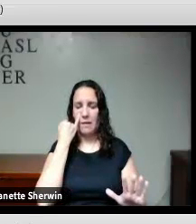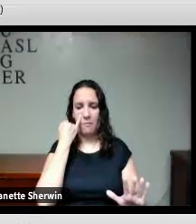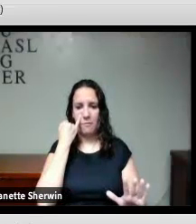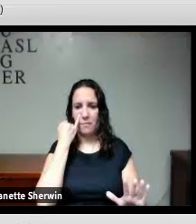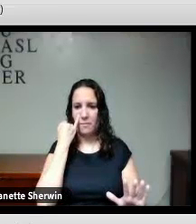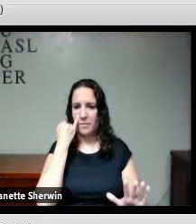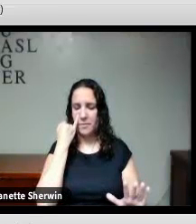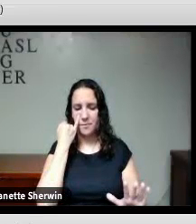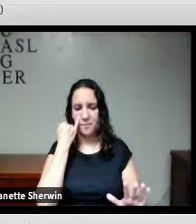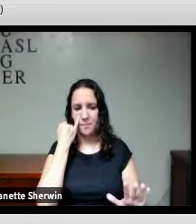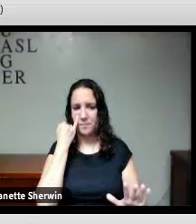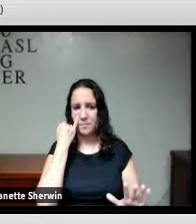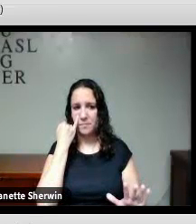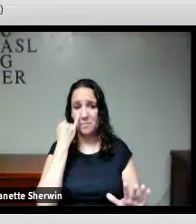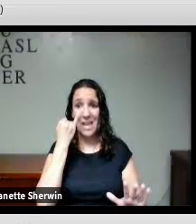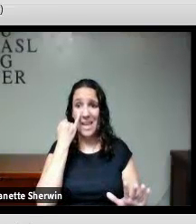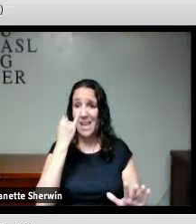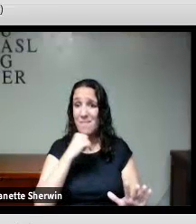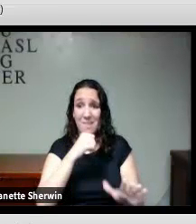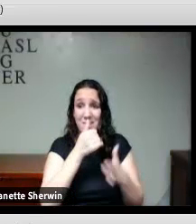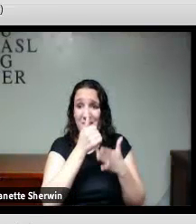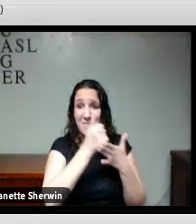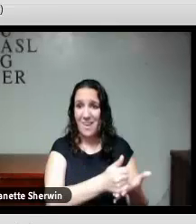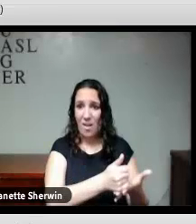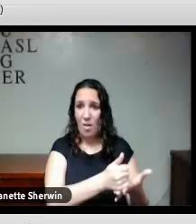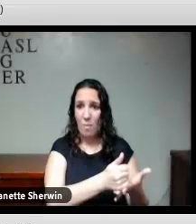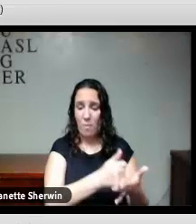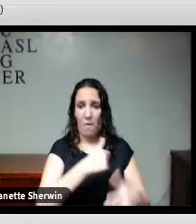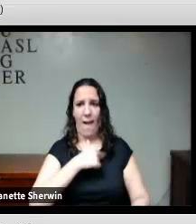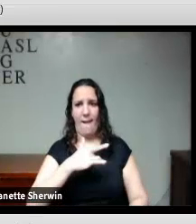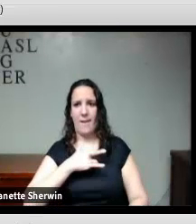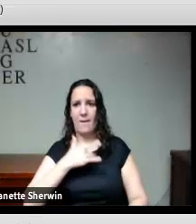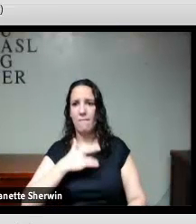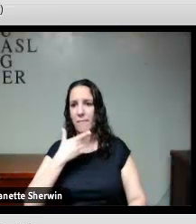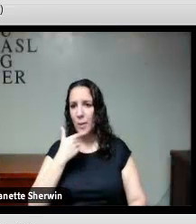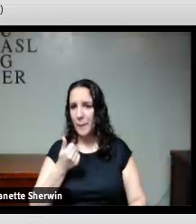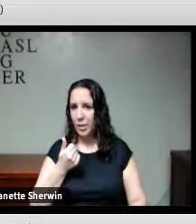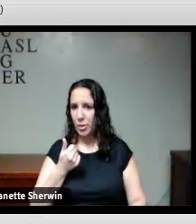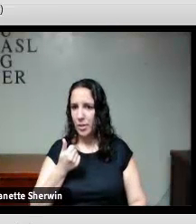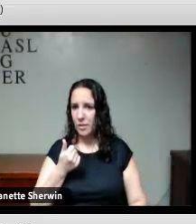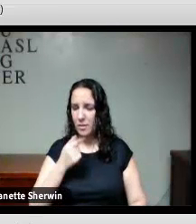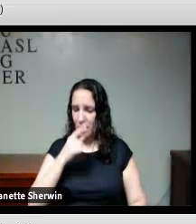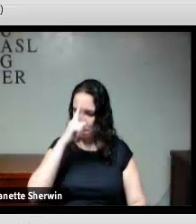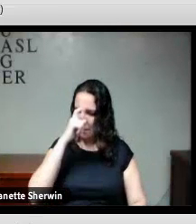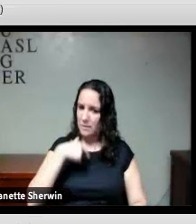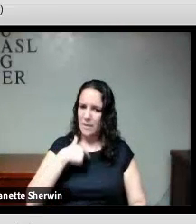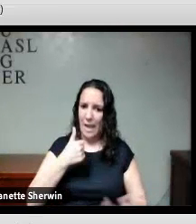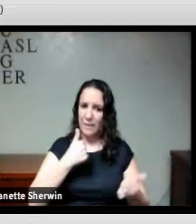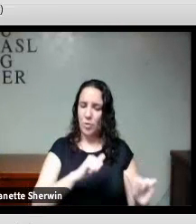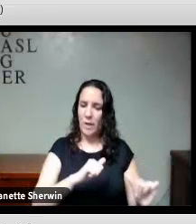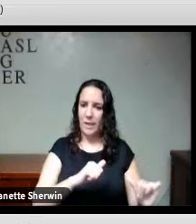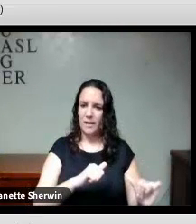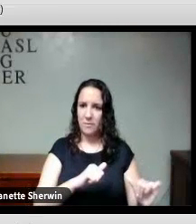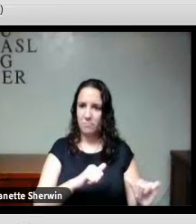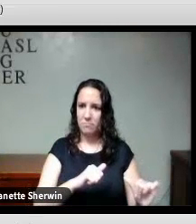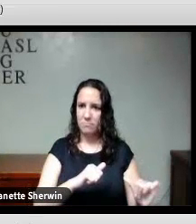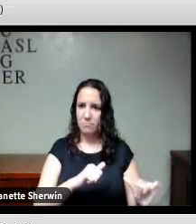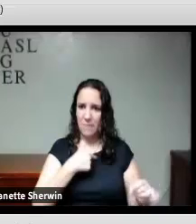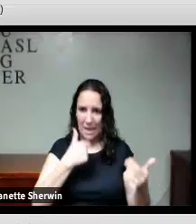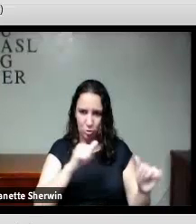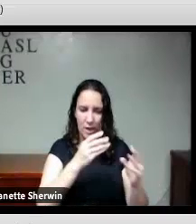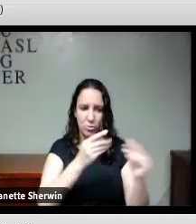there, even if it doesn't help, you feel better because you did what you could do to solve the